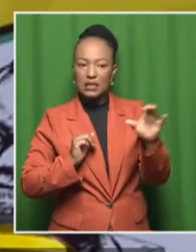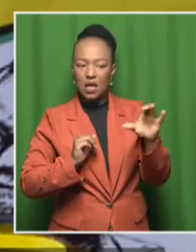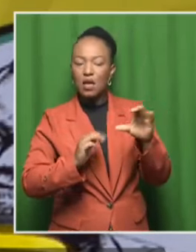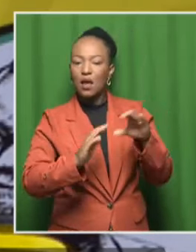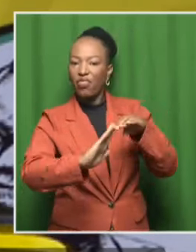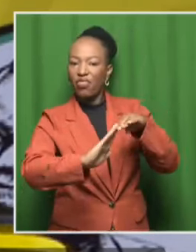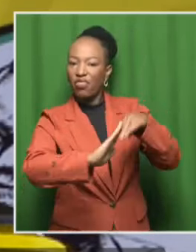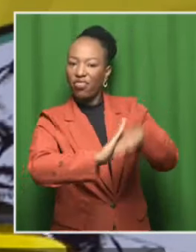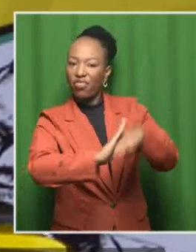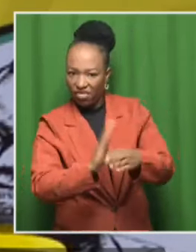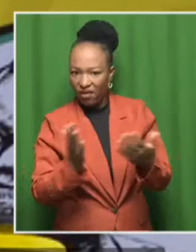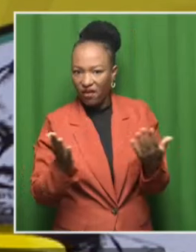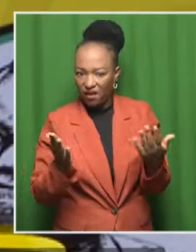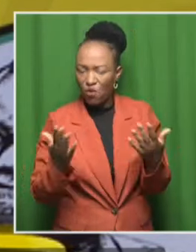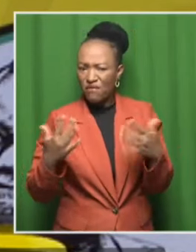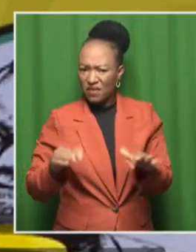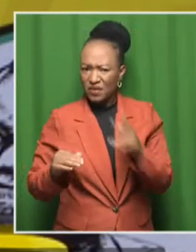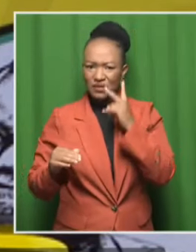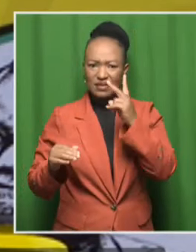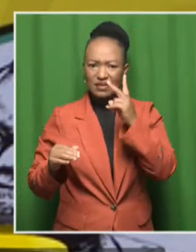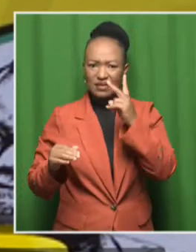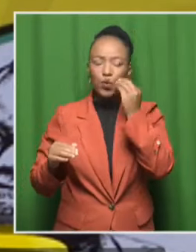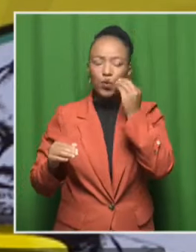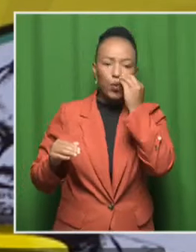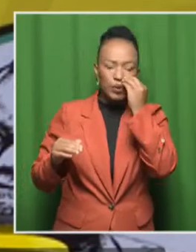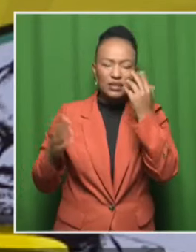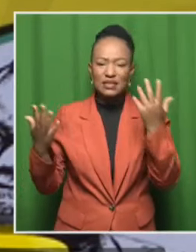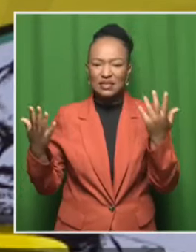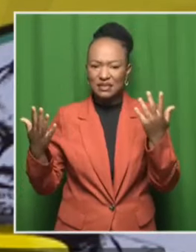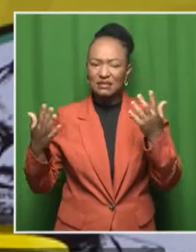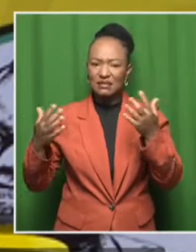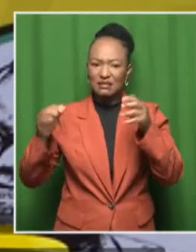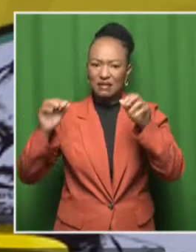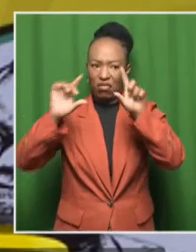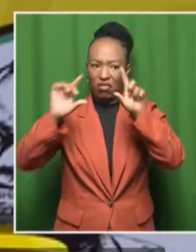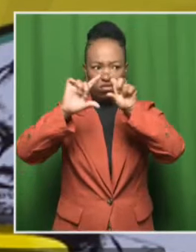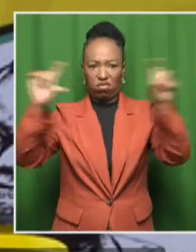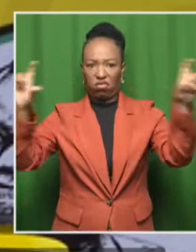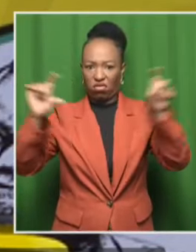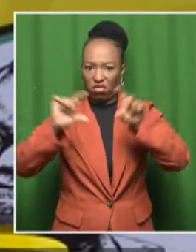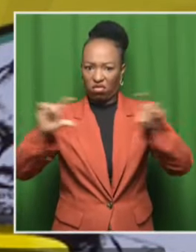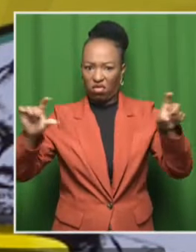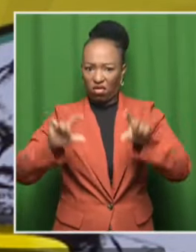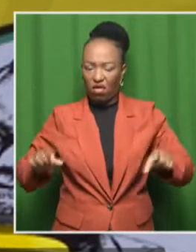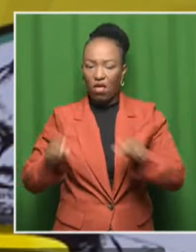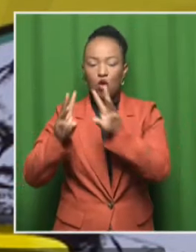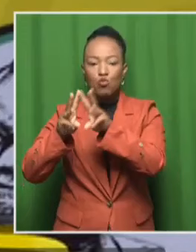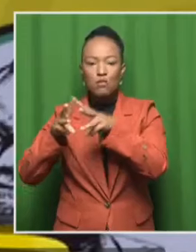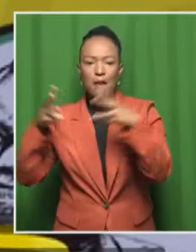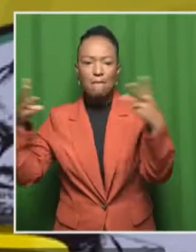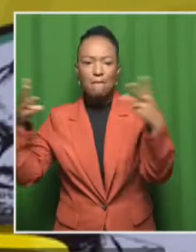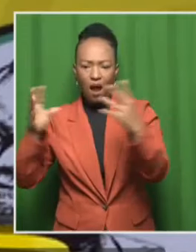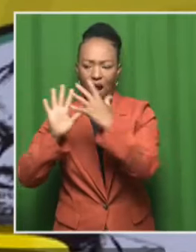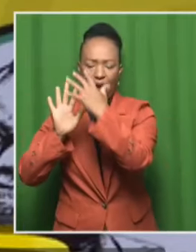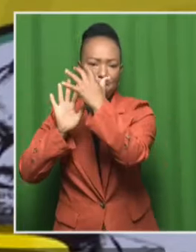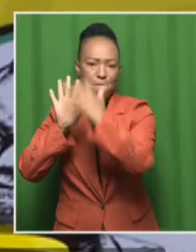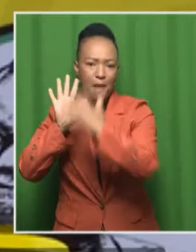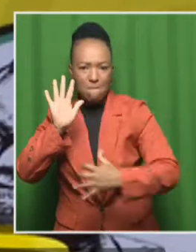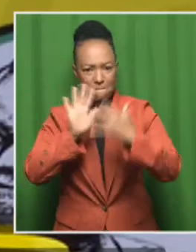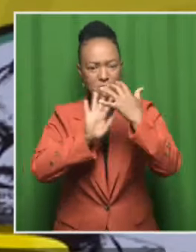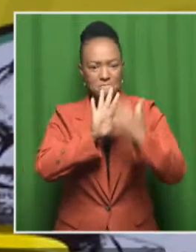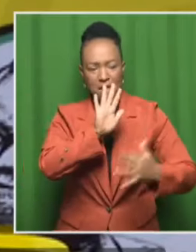We have all seen the headlines, the policy papers and the think tank discussions